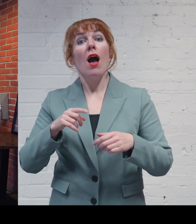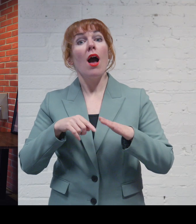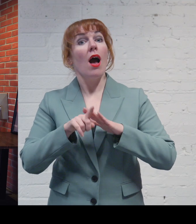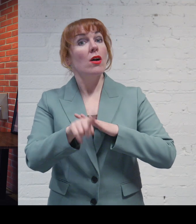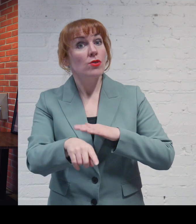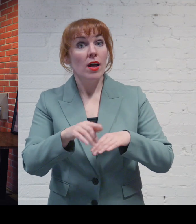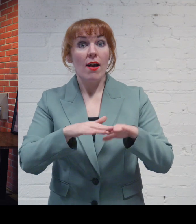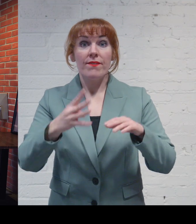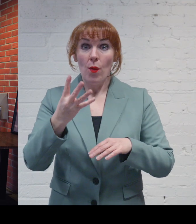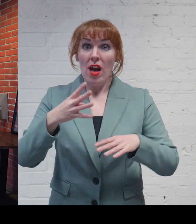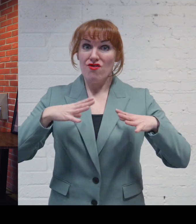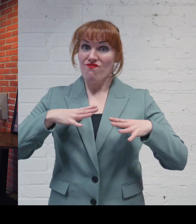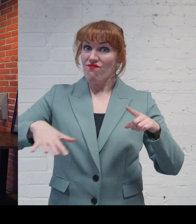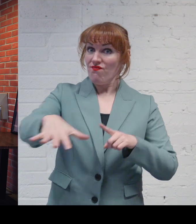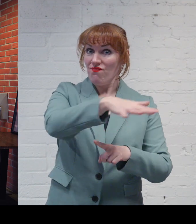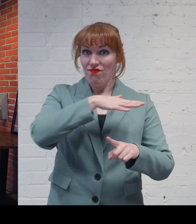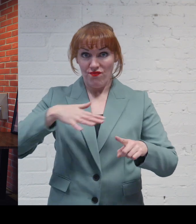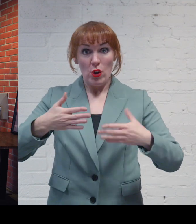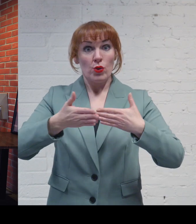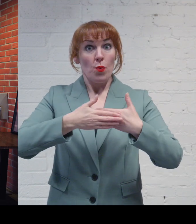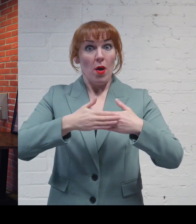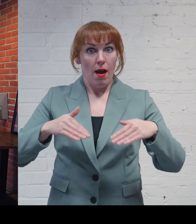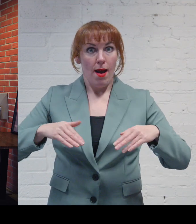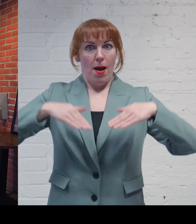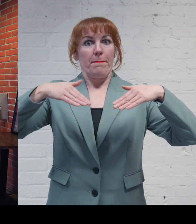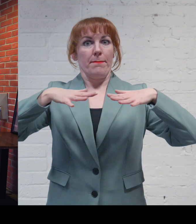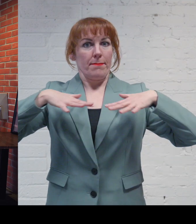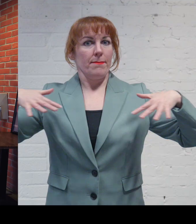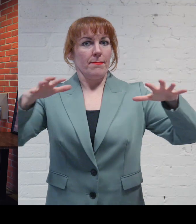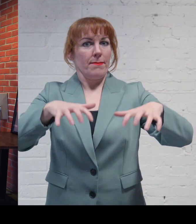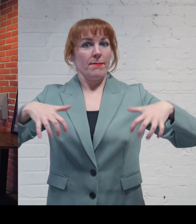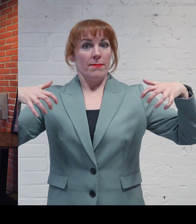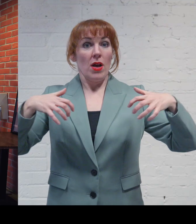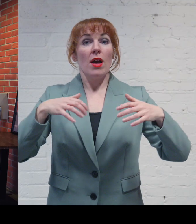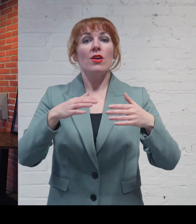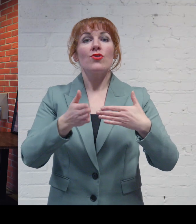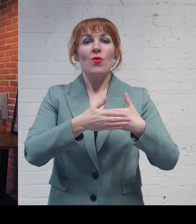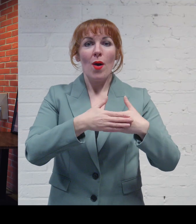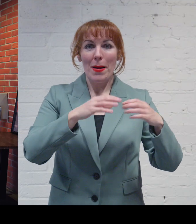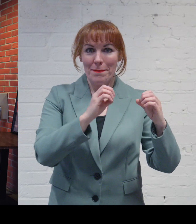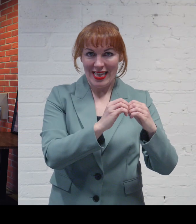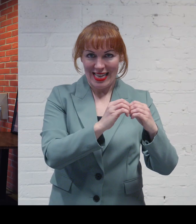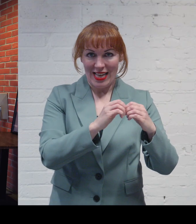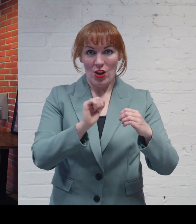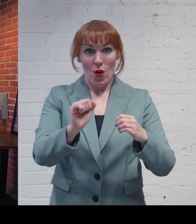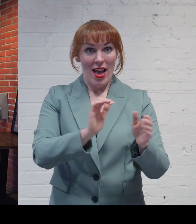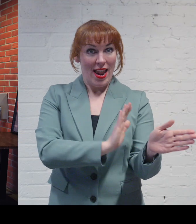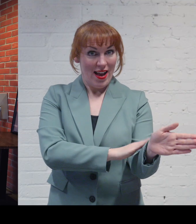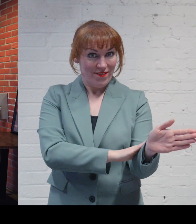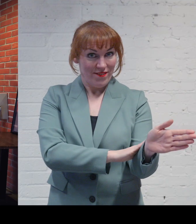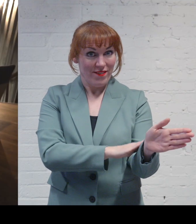Coming out on the level 4 foyer area, you will find the door to the upper section of the main auditorium, door B, on your